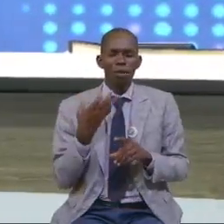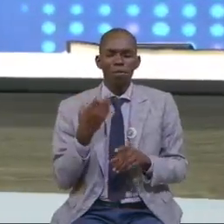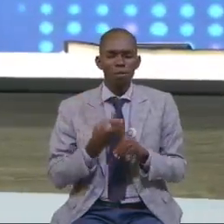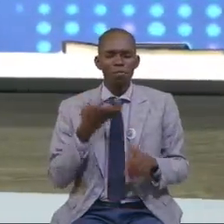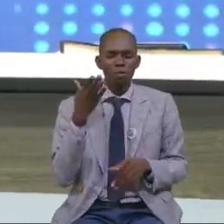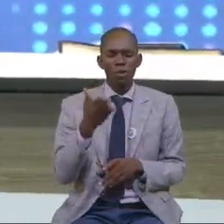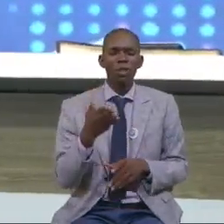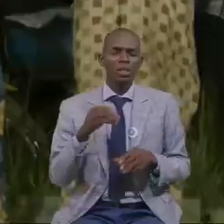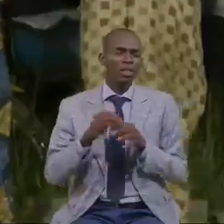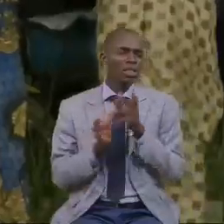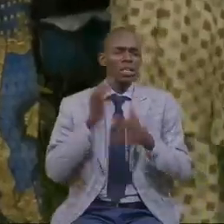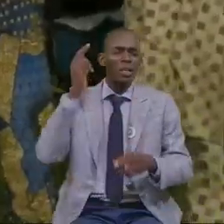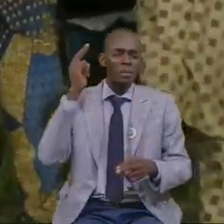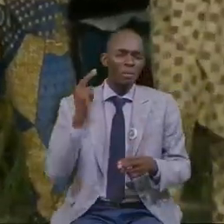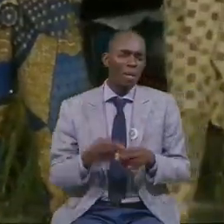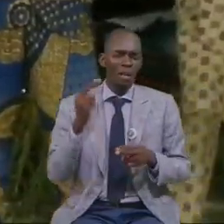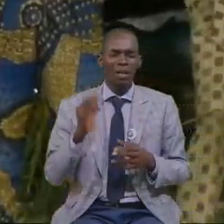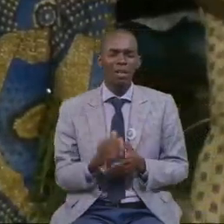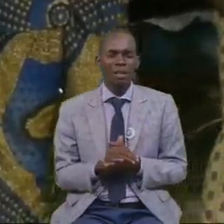in Jesus' name.